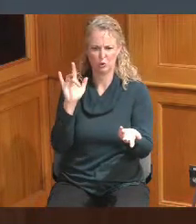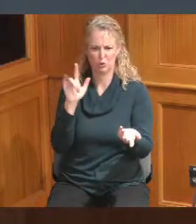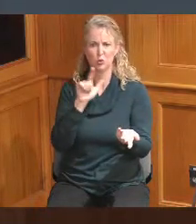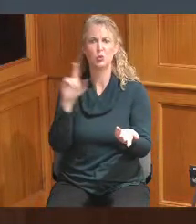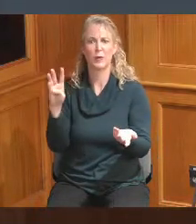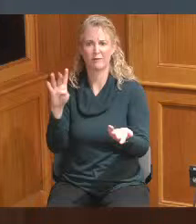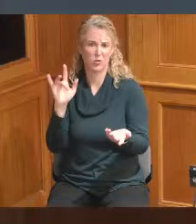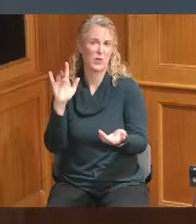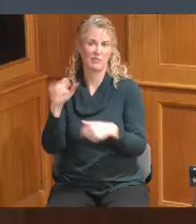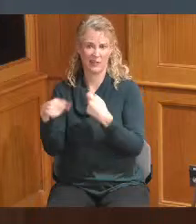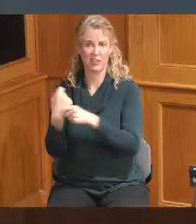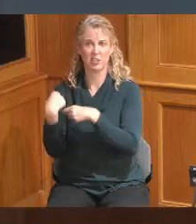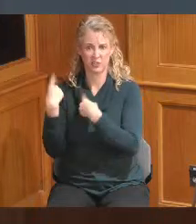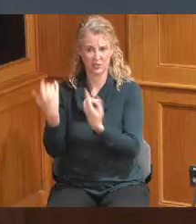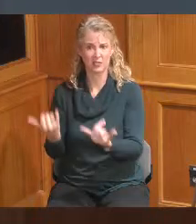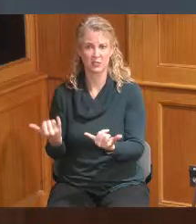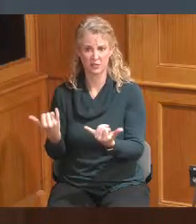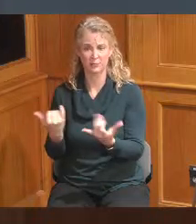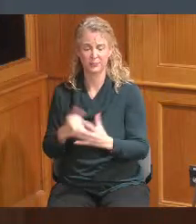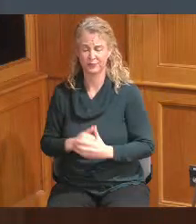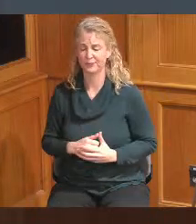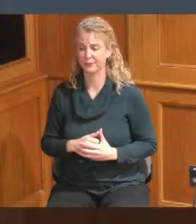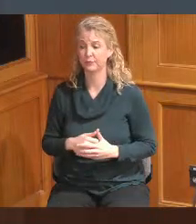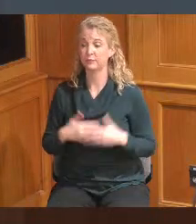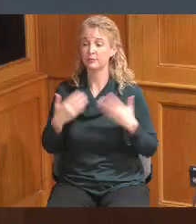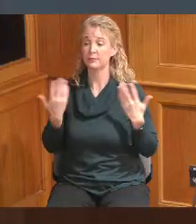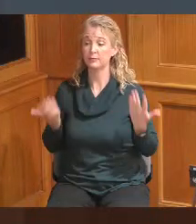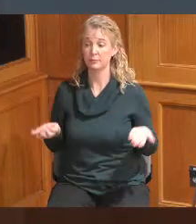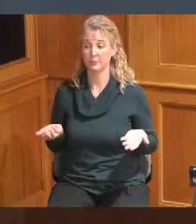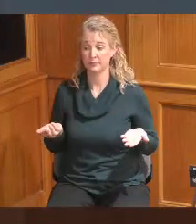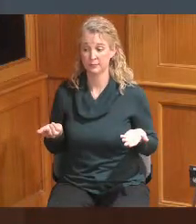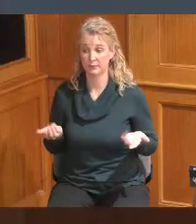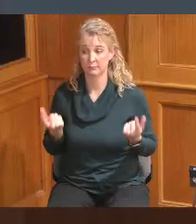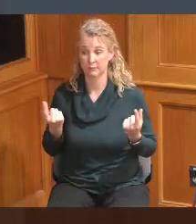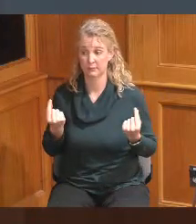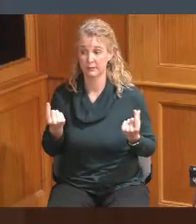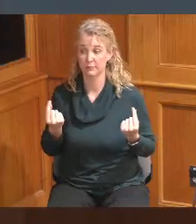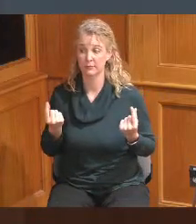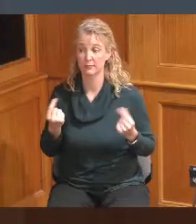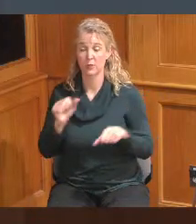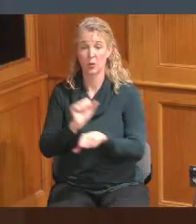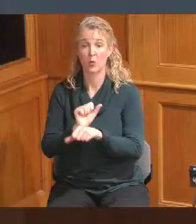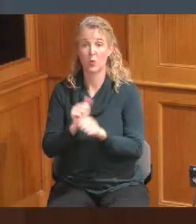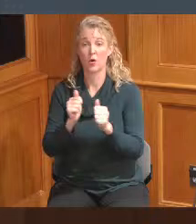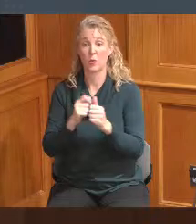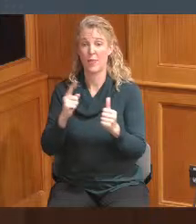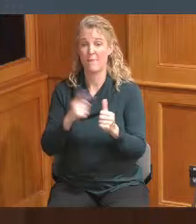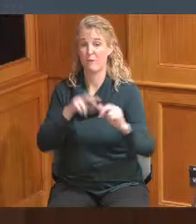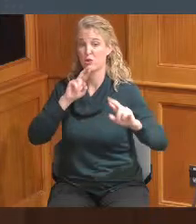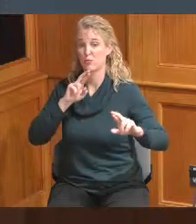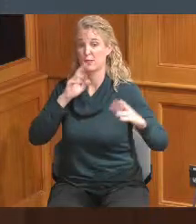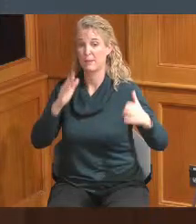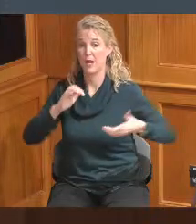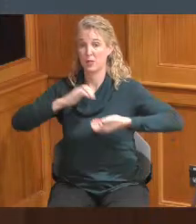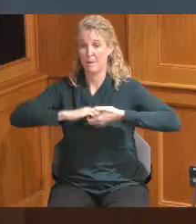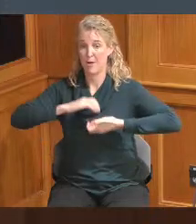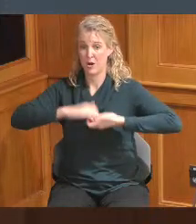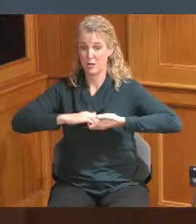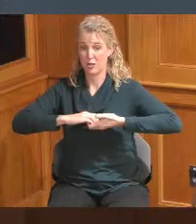24 years, 25 years. And so basically what we do is we work with our first responder partners. It's